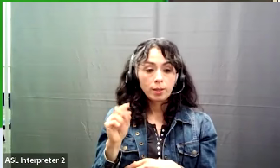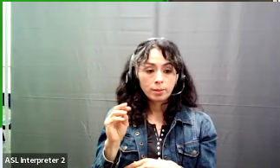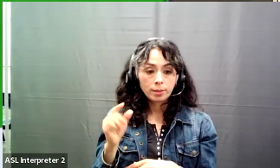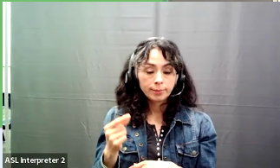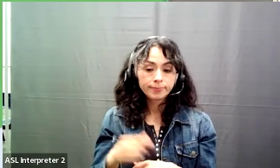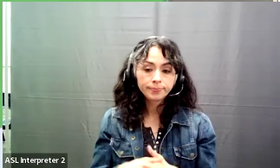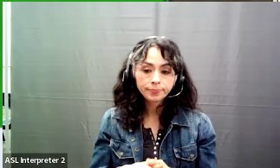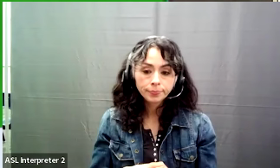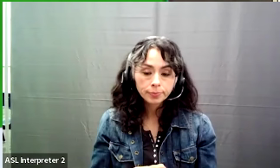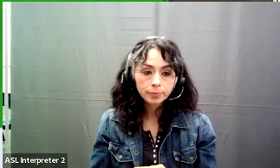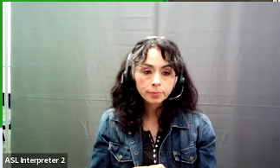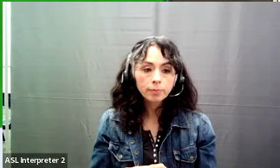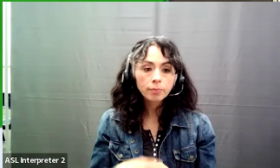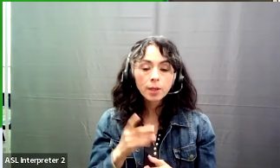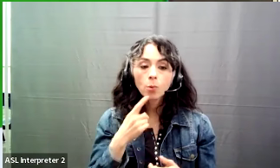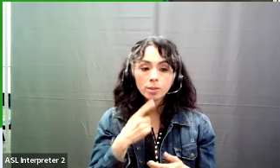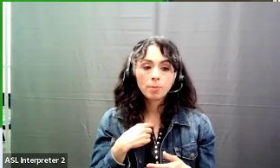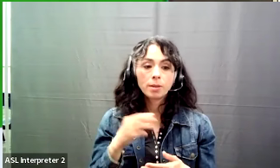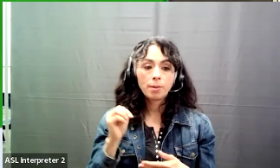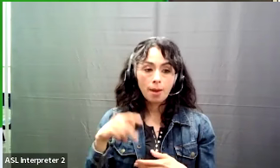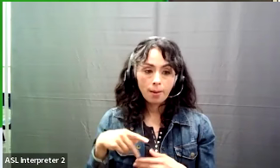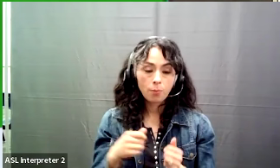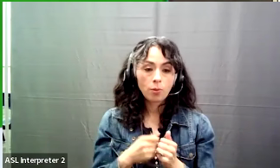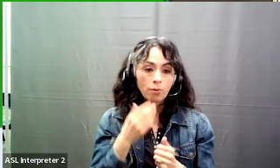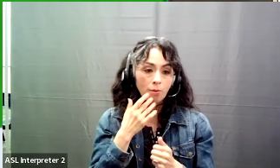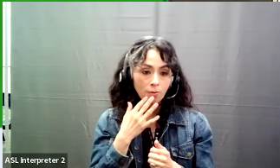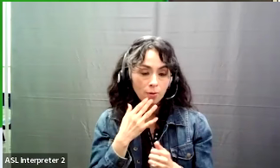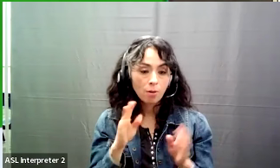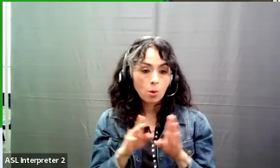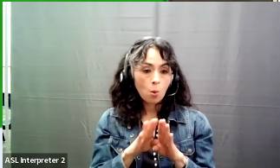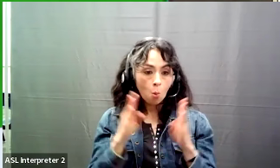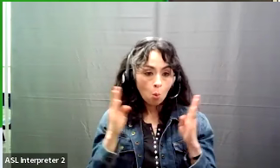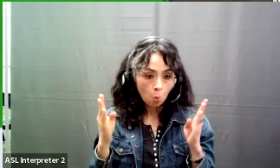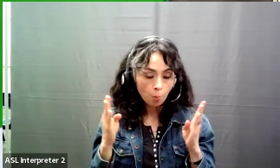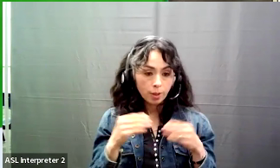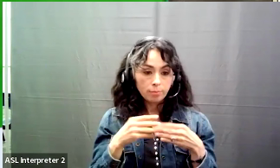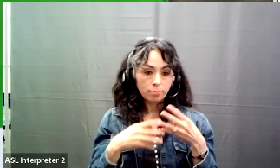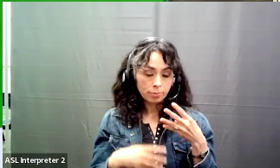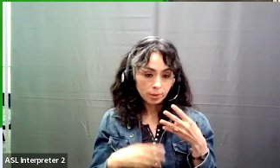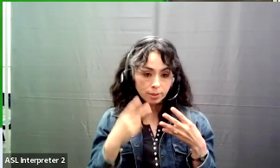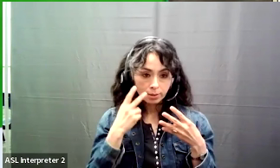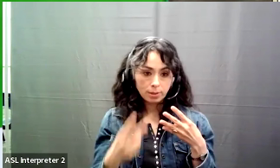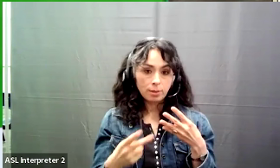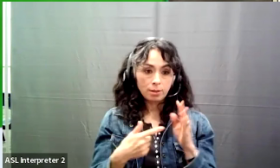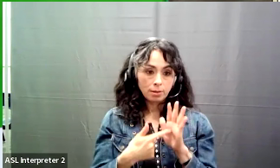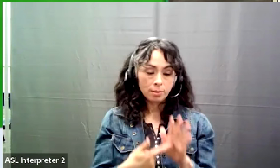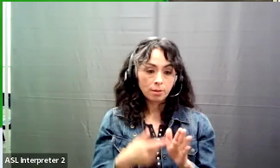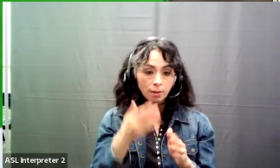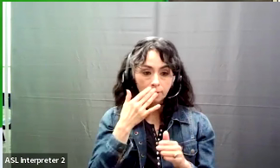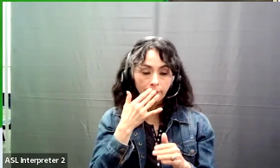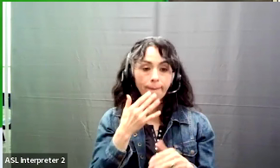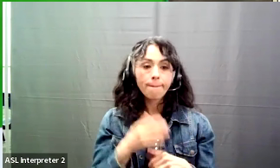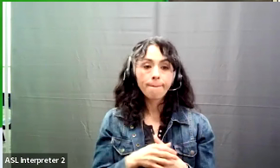and it's going to give me the map with colors. I'm going to use the legend to figure out what it